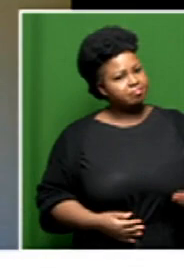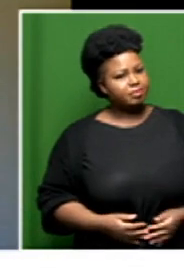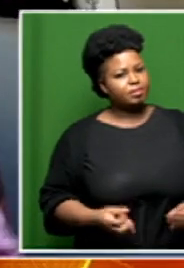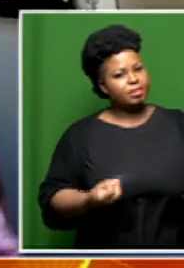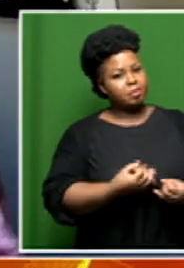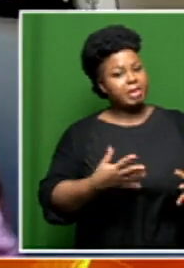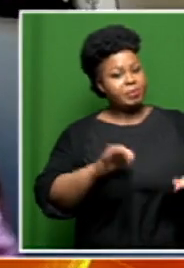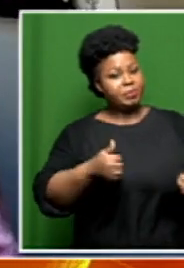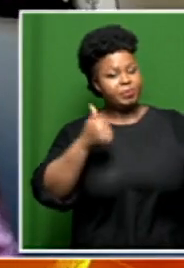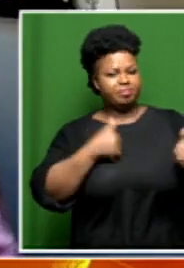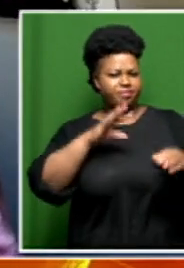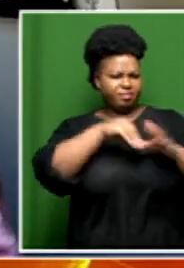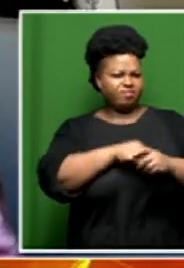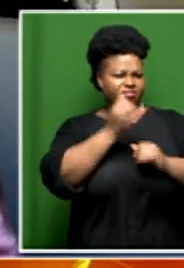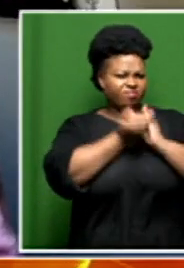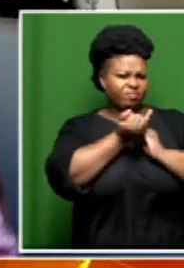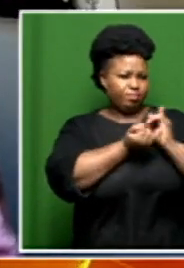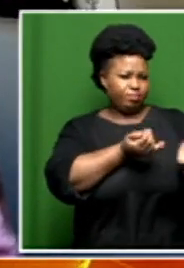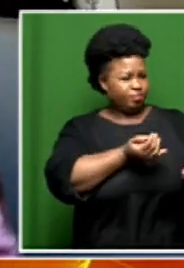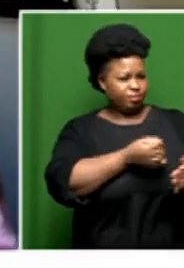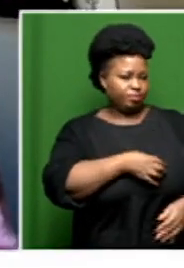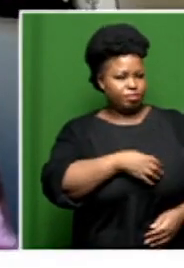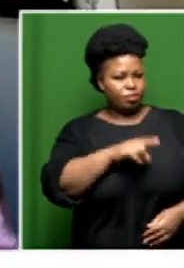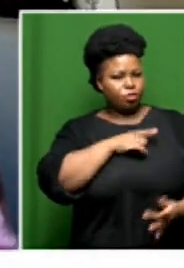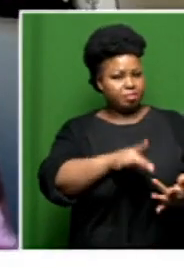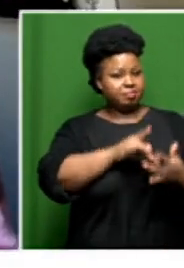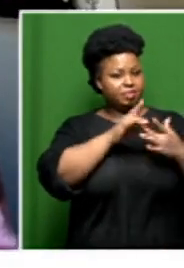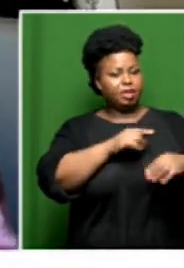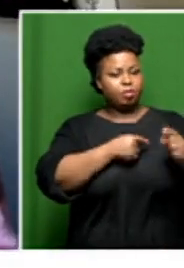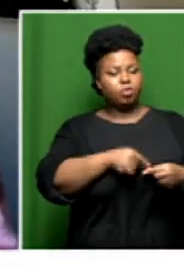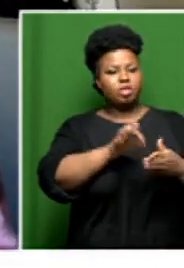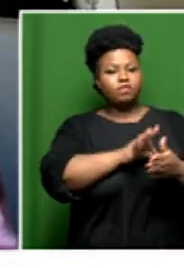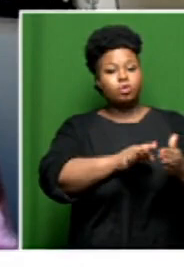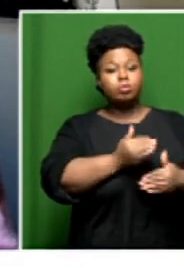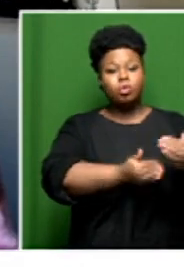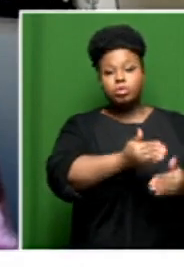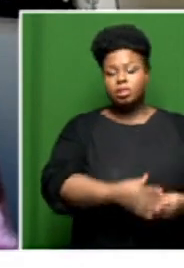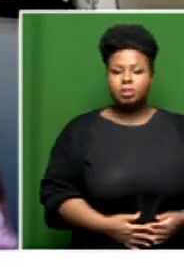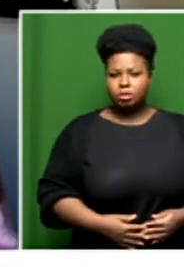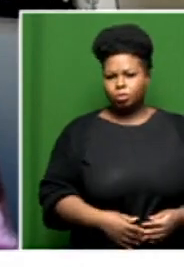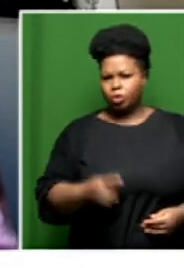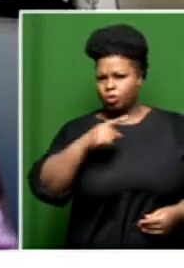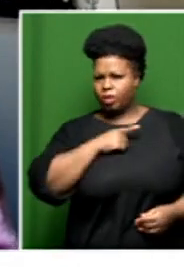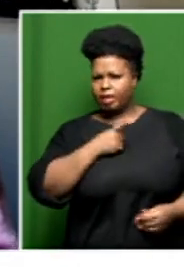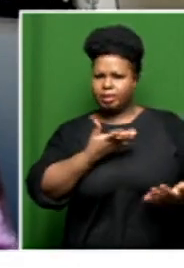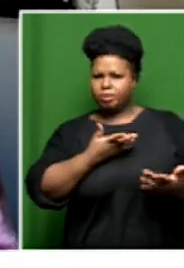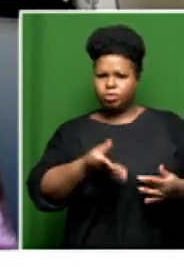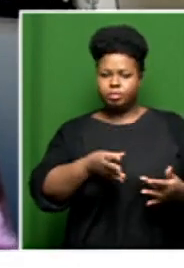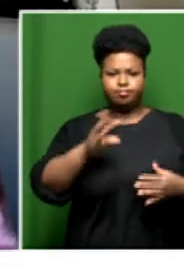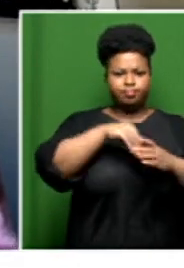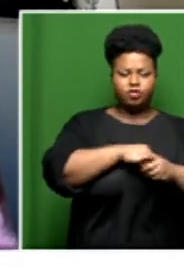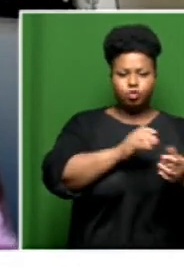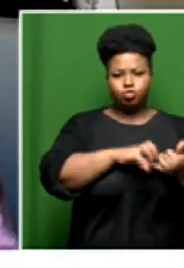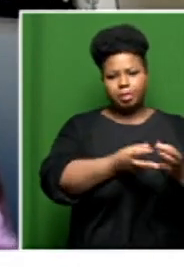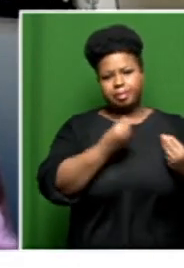of great elements in this kind of competition, Shanny, especially when it comes to the voting process. So what gave you the upper hand in pulling in